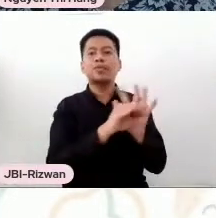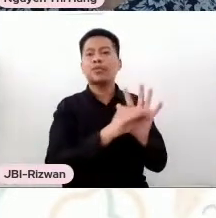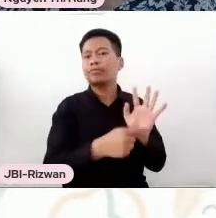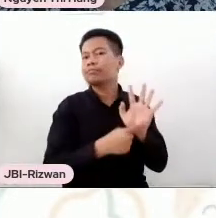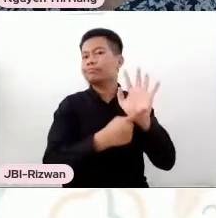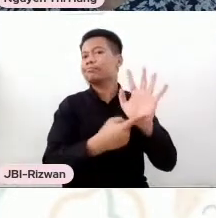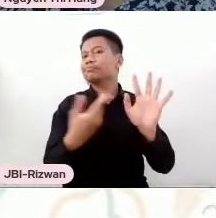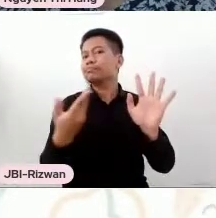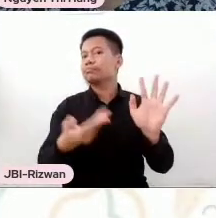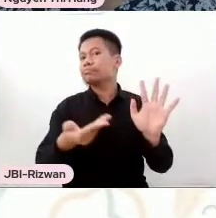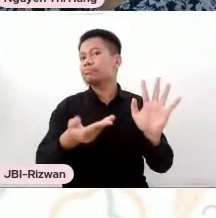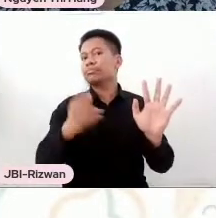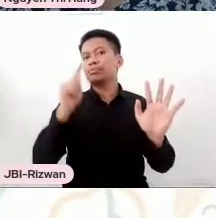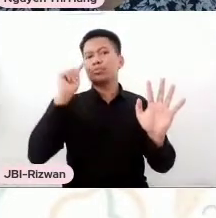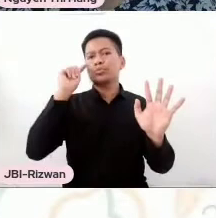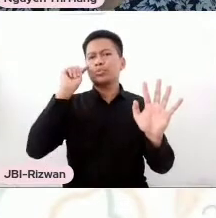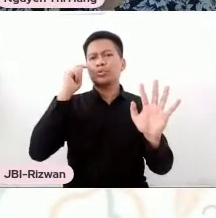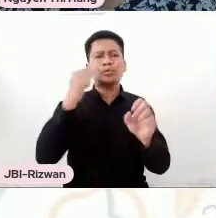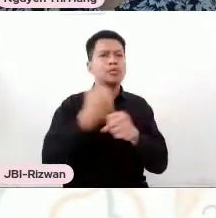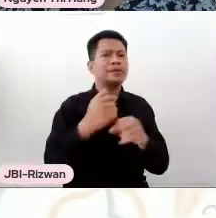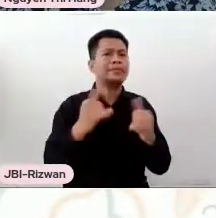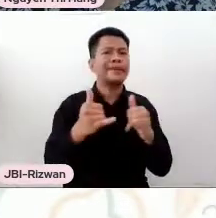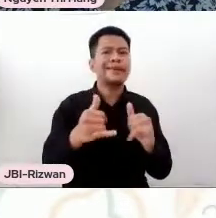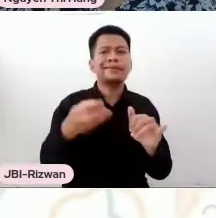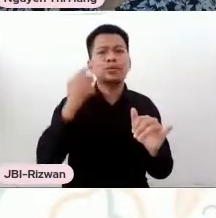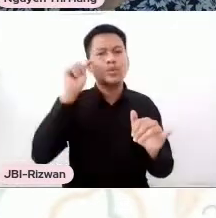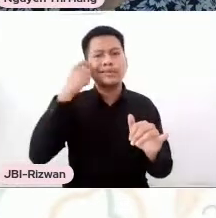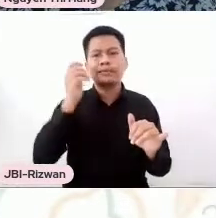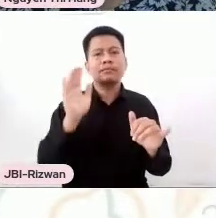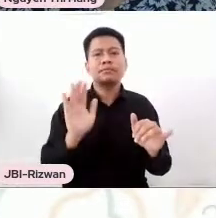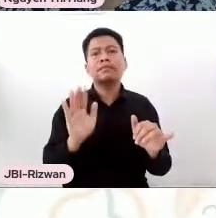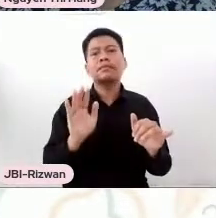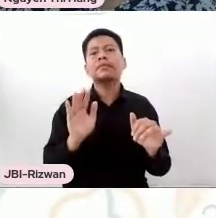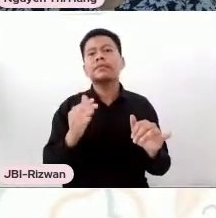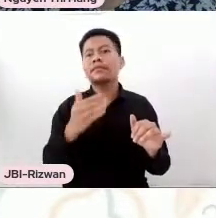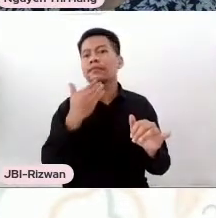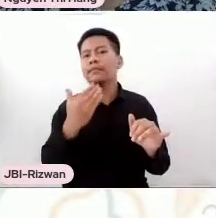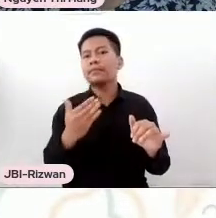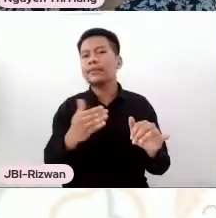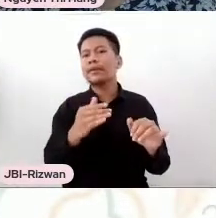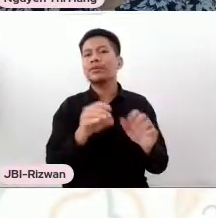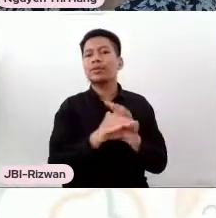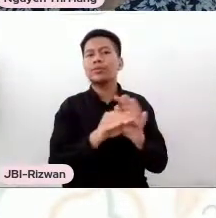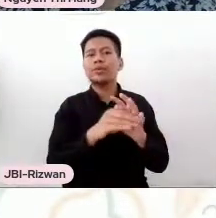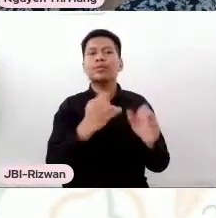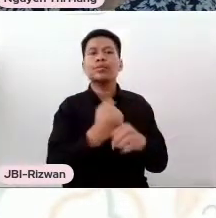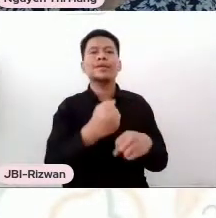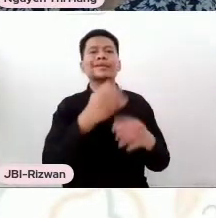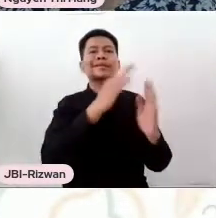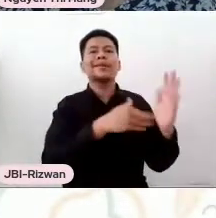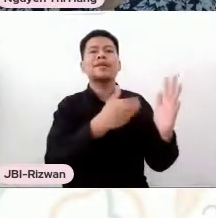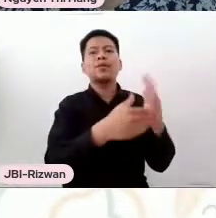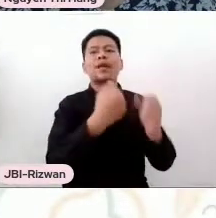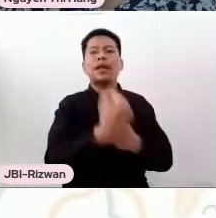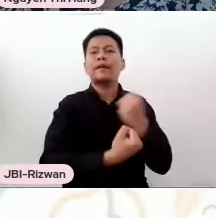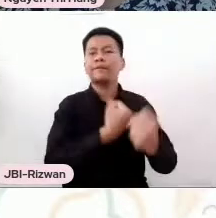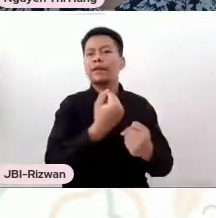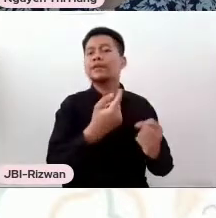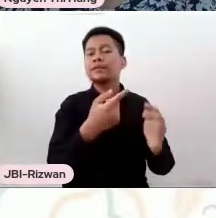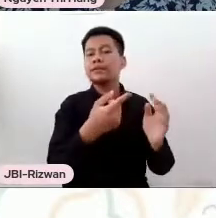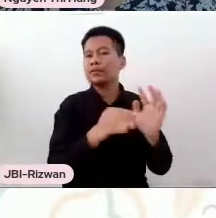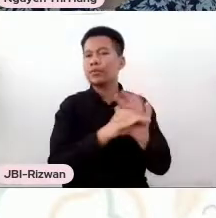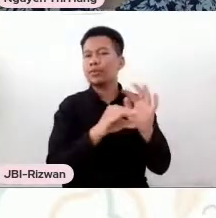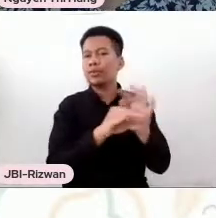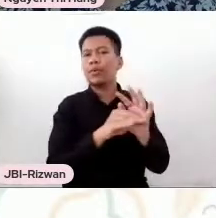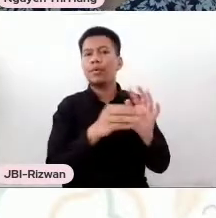katanya membuat mainan ini. Jadi contohnya adalah untuk membuat jadwal aktivitas ya. Contohnya untuk makan, ini